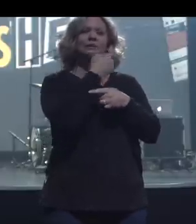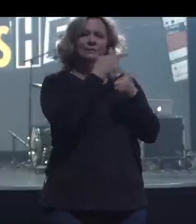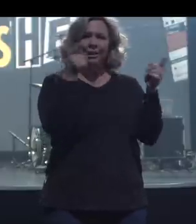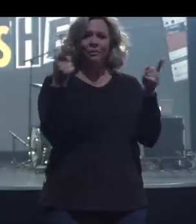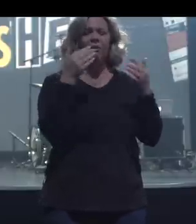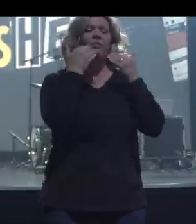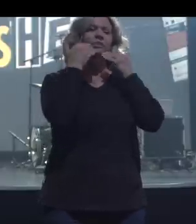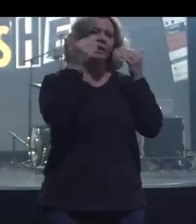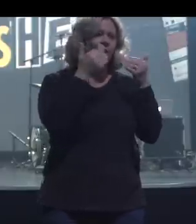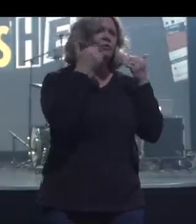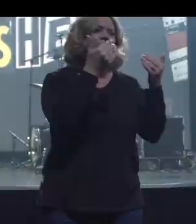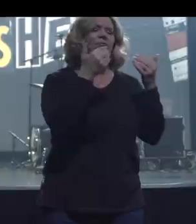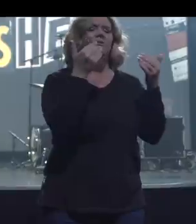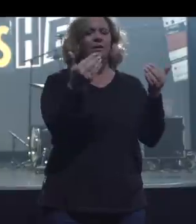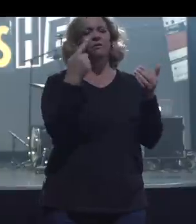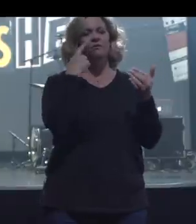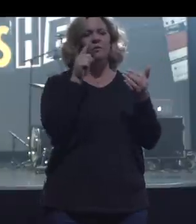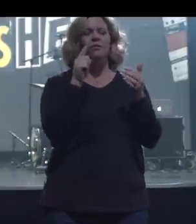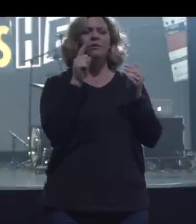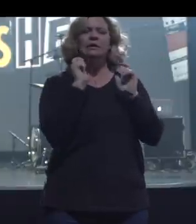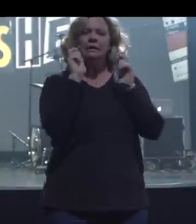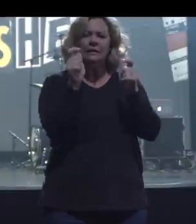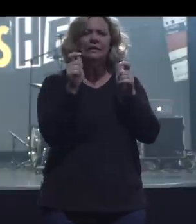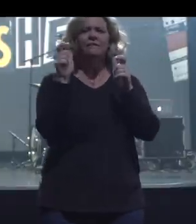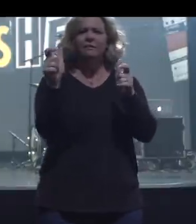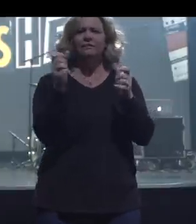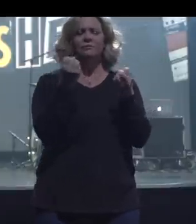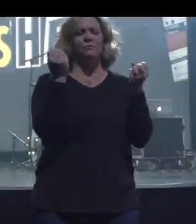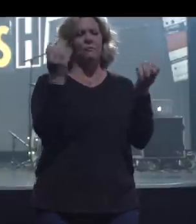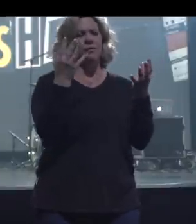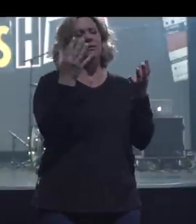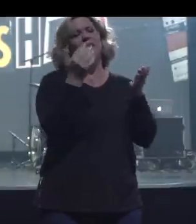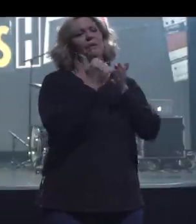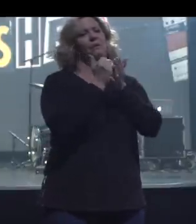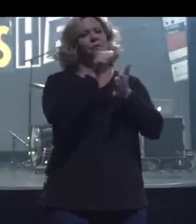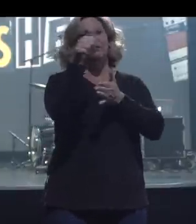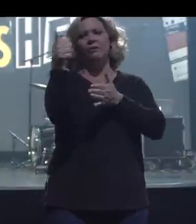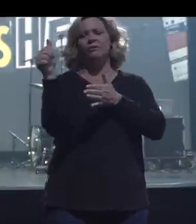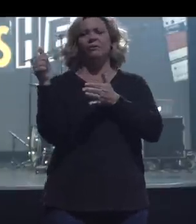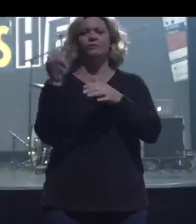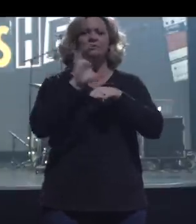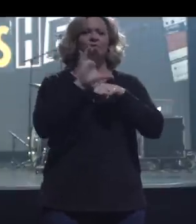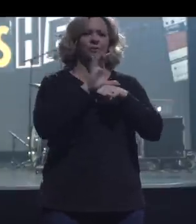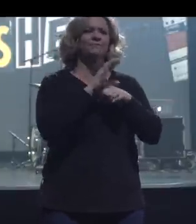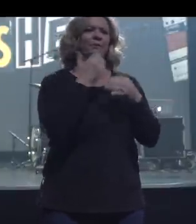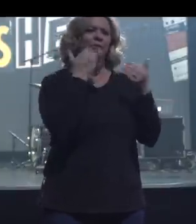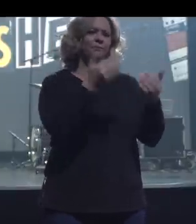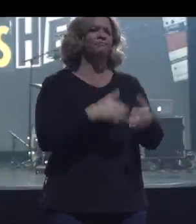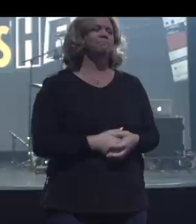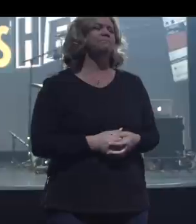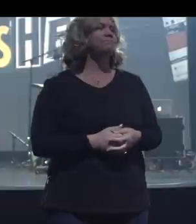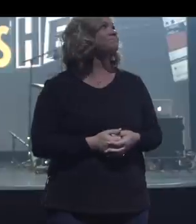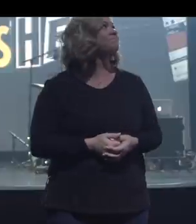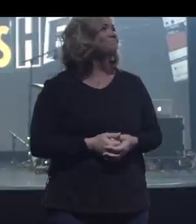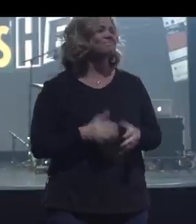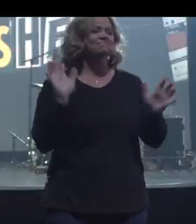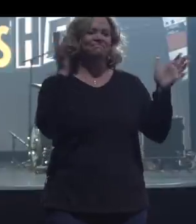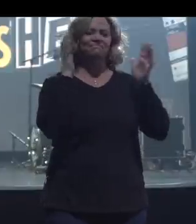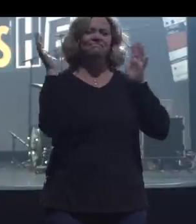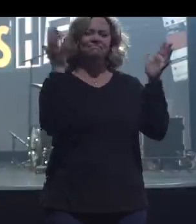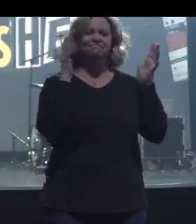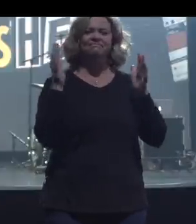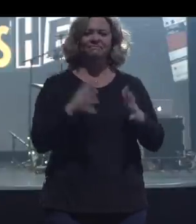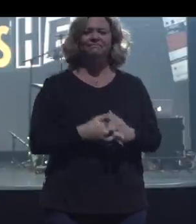you. Thank you for being a generous church that's all about churches all around you. Thanks again for that. Yeah.